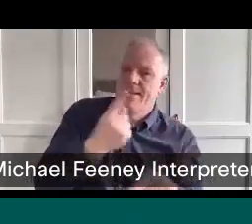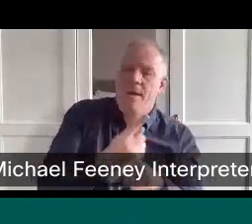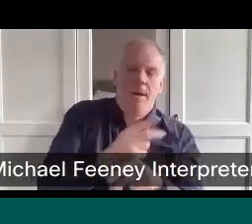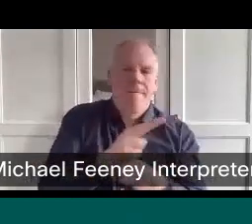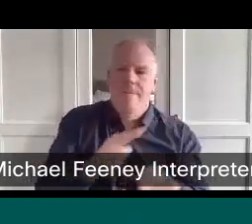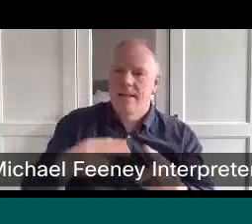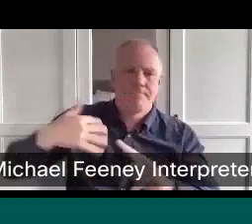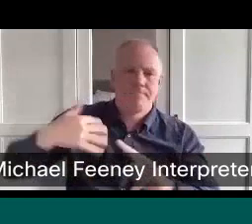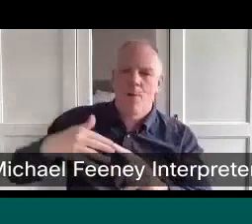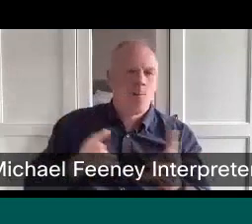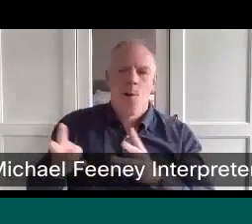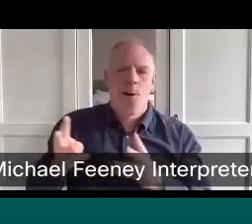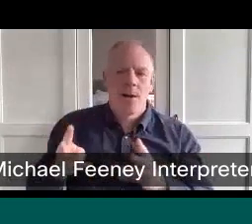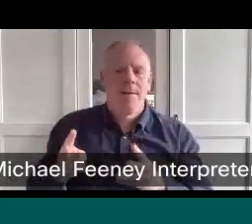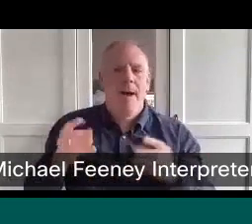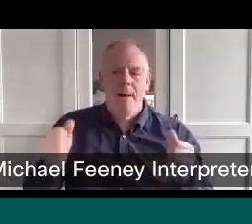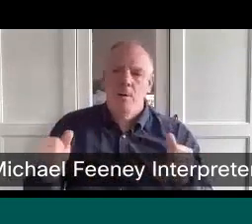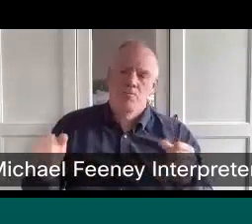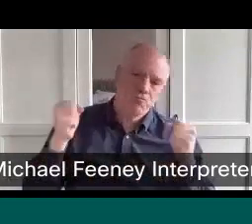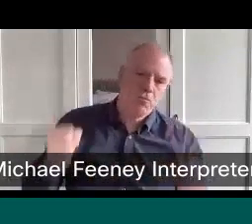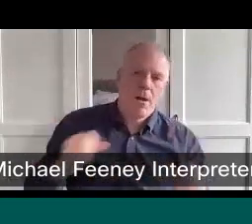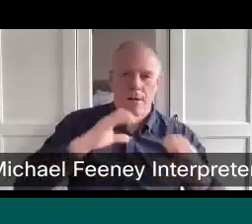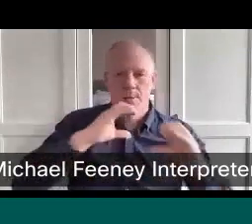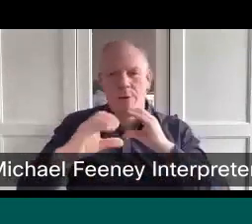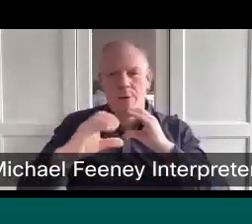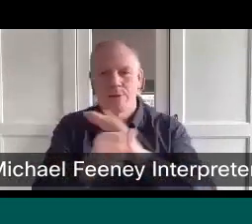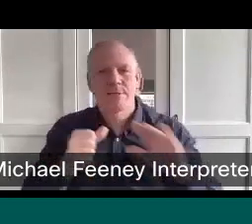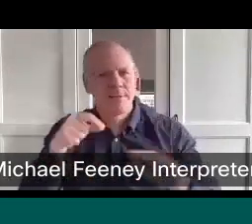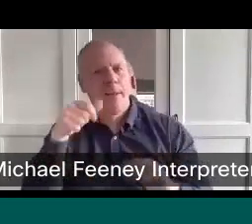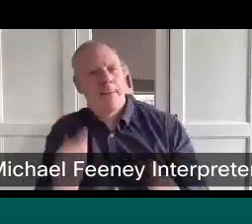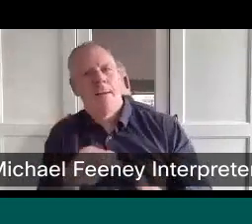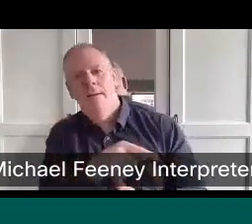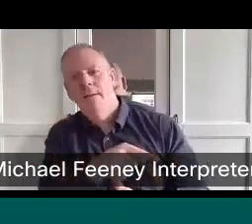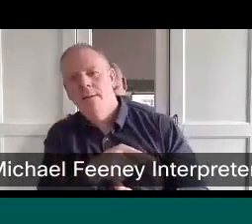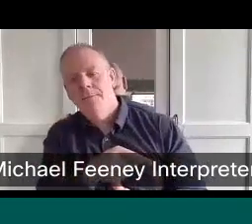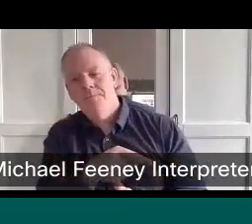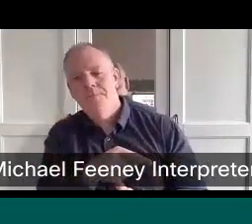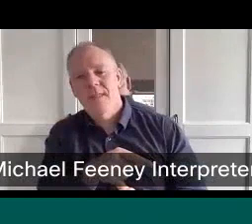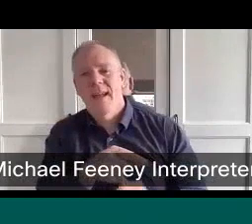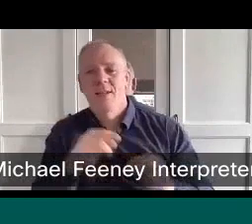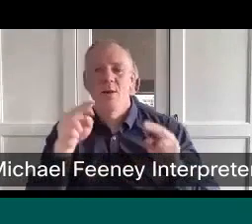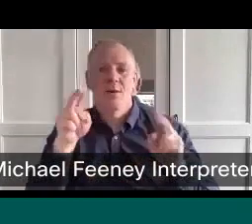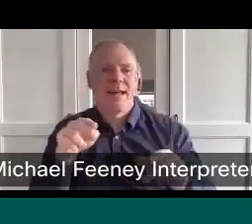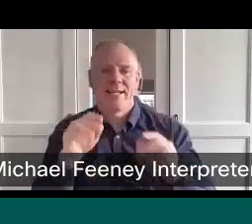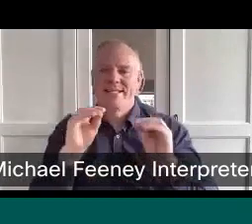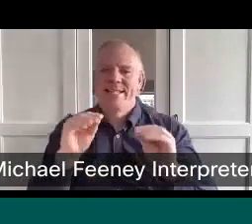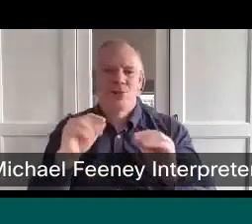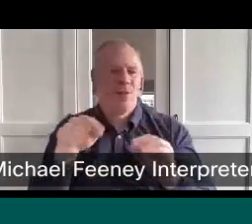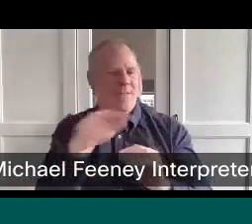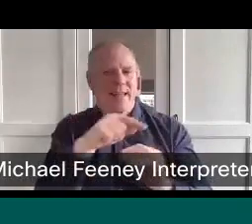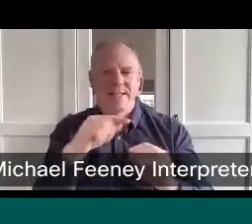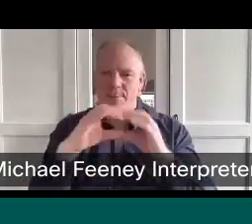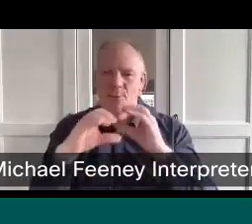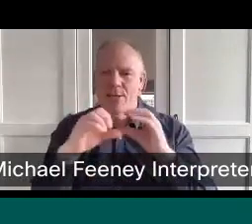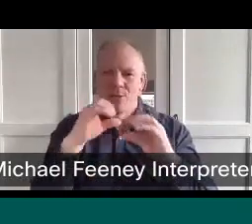than the background. It's somebody who's got really good communication skills, and in fairness, you can train people up, but I